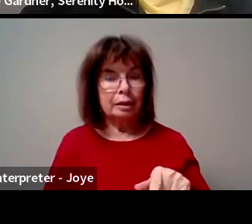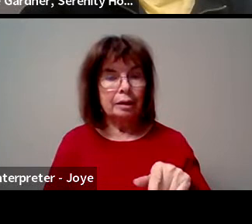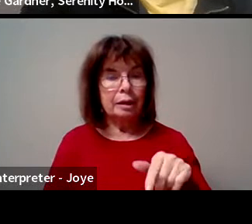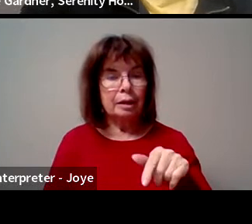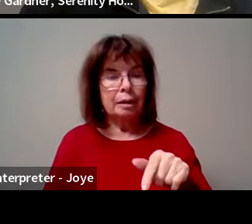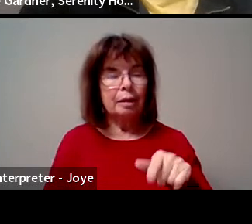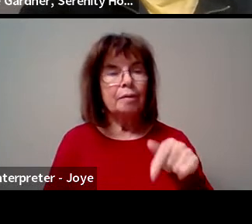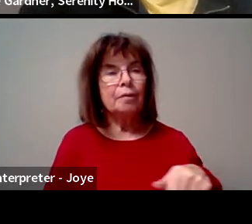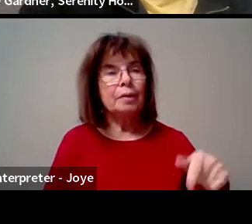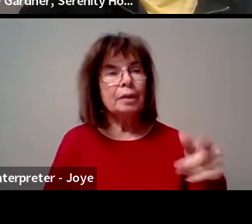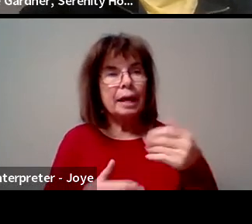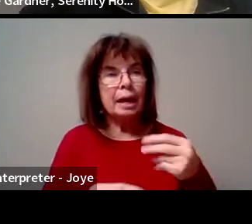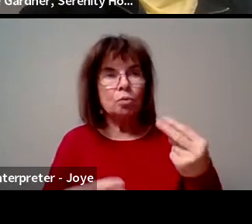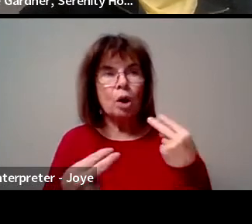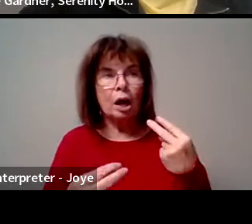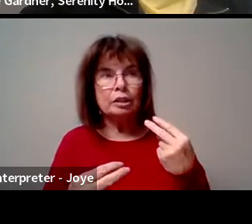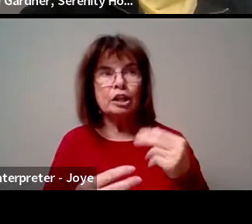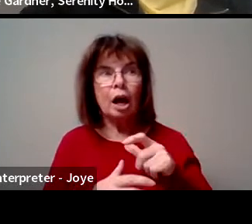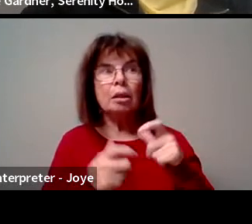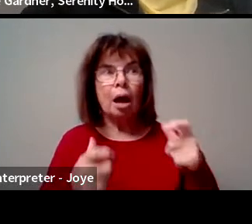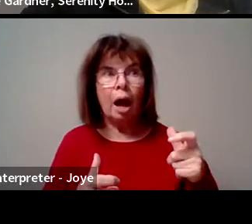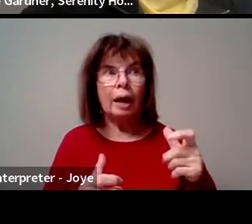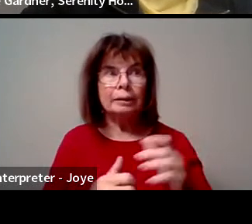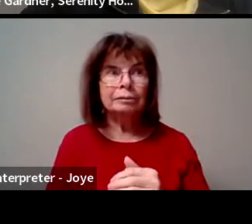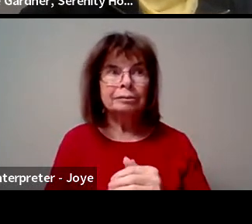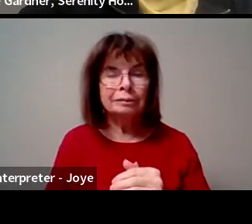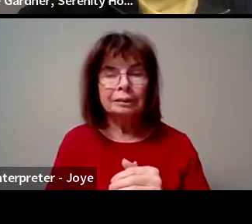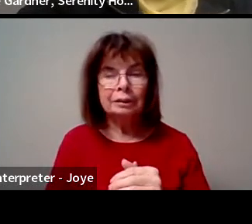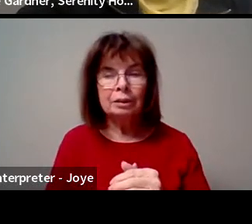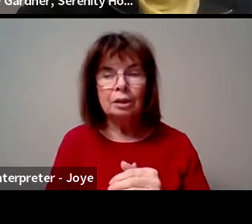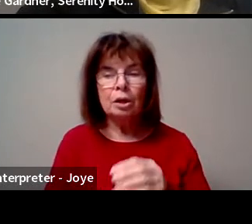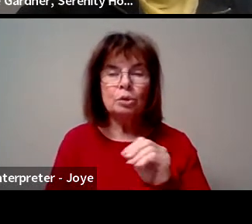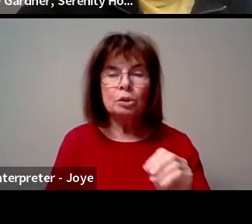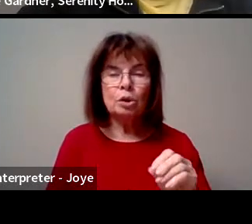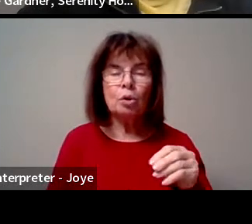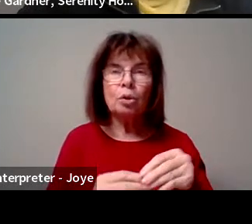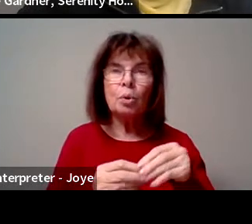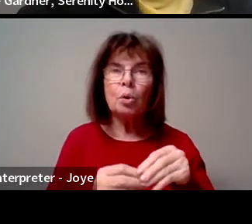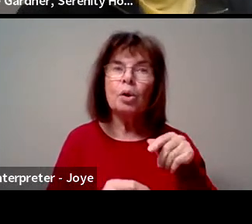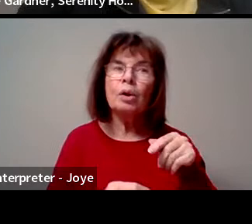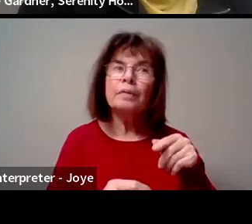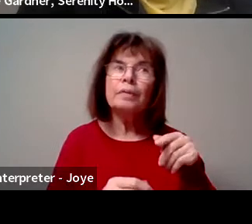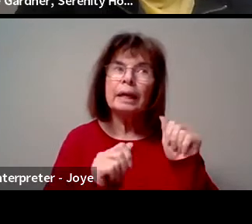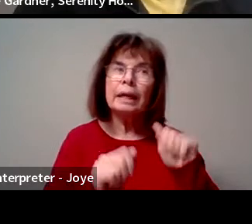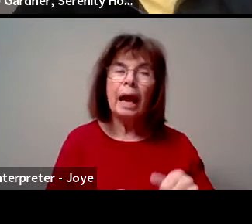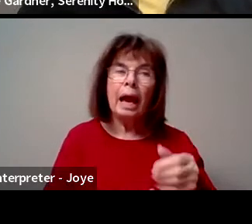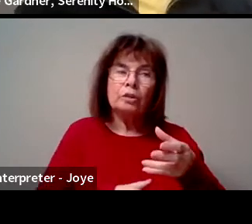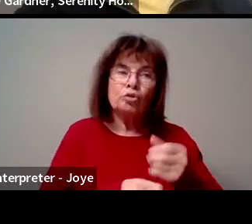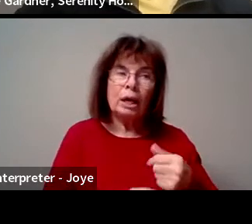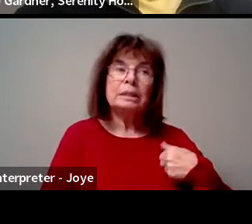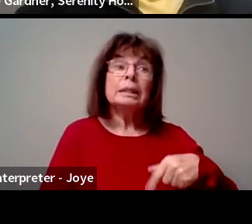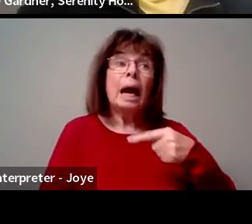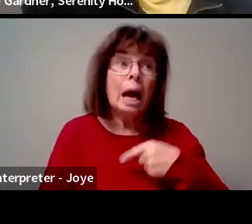here, they watch us a lot. And so the more they trust in us, the more